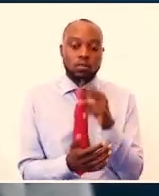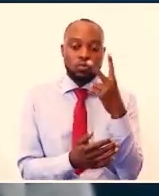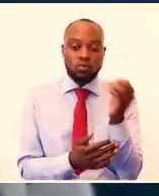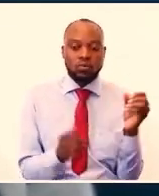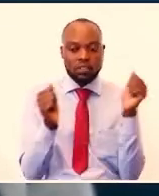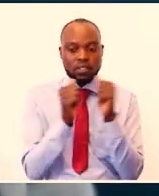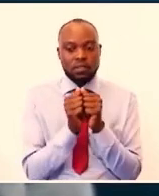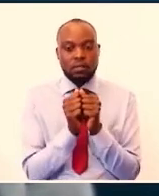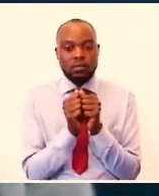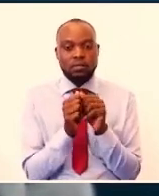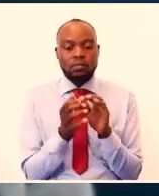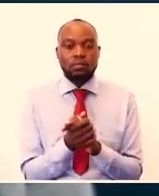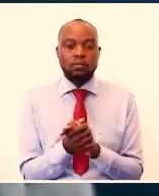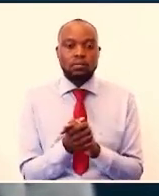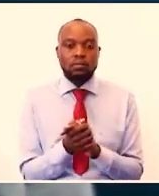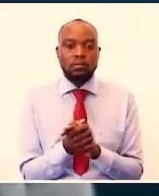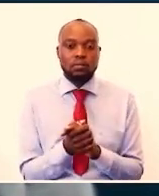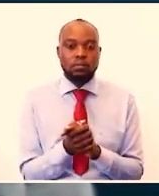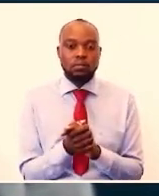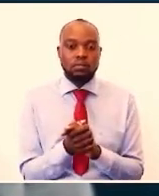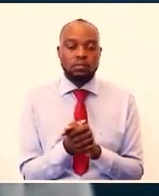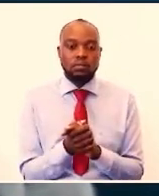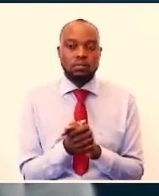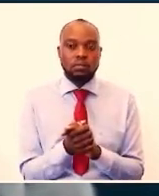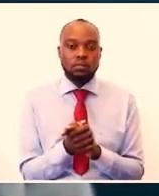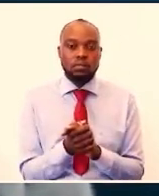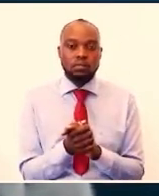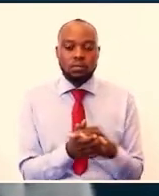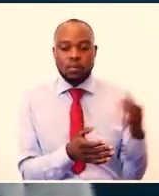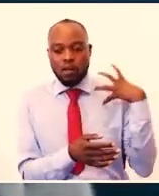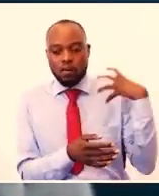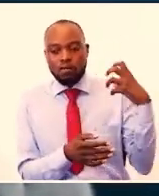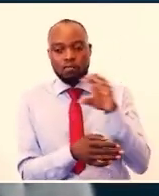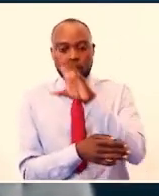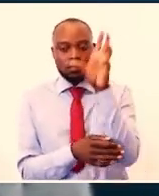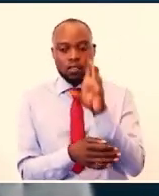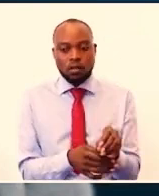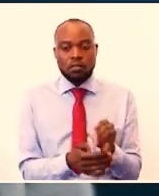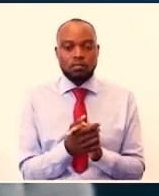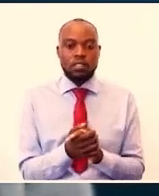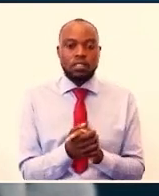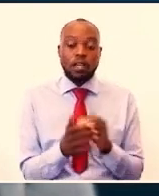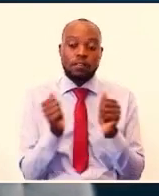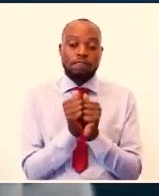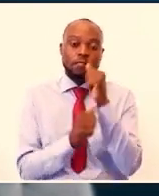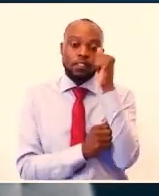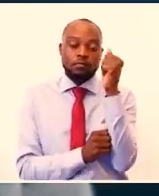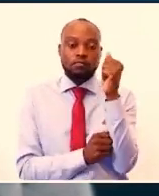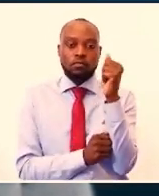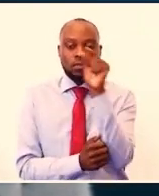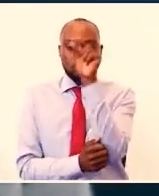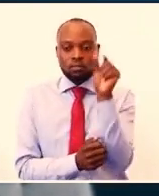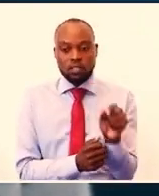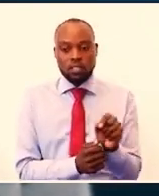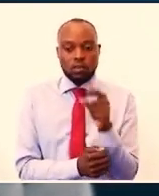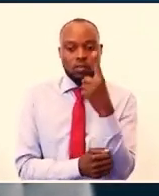2010, domestic government debt in Africa was 15%,